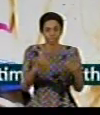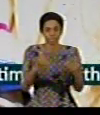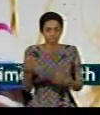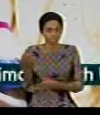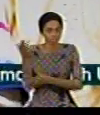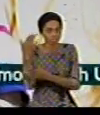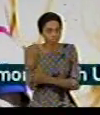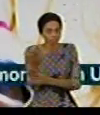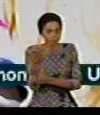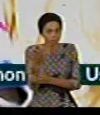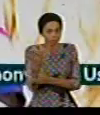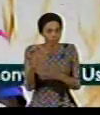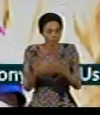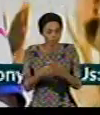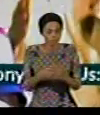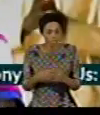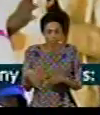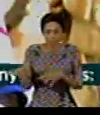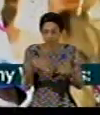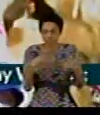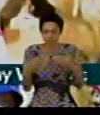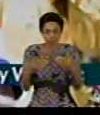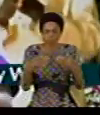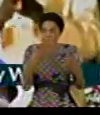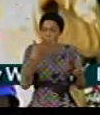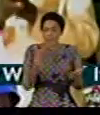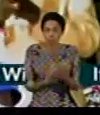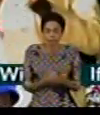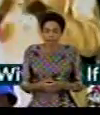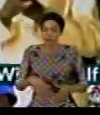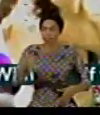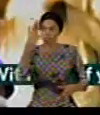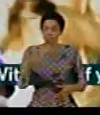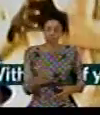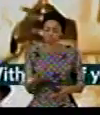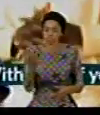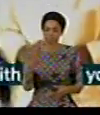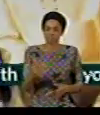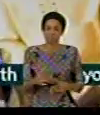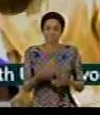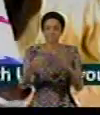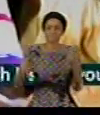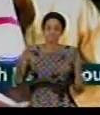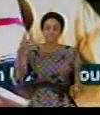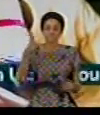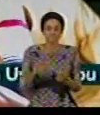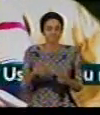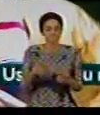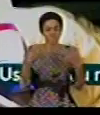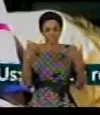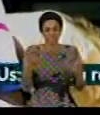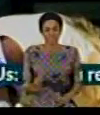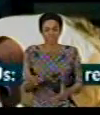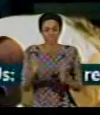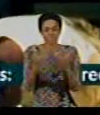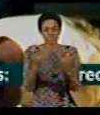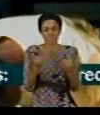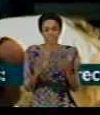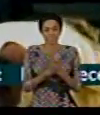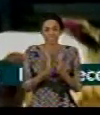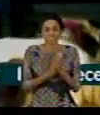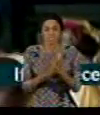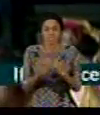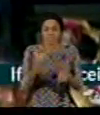to work very well and perfectly. Up to today, I don't feel it. In fact, I don't feel it. It's